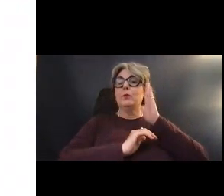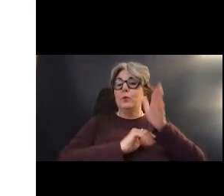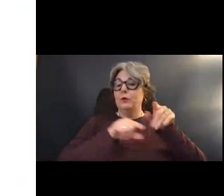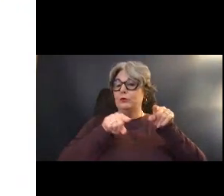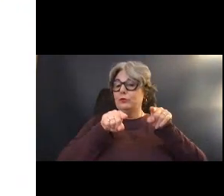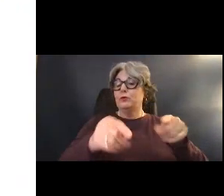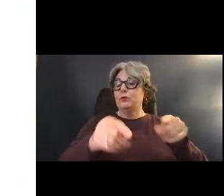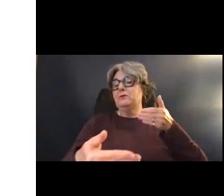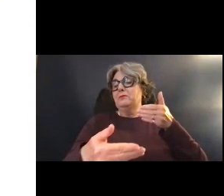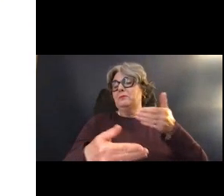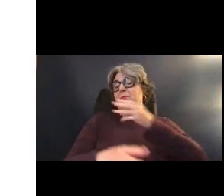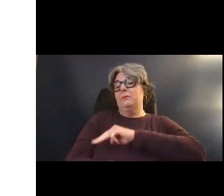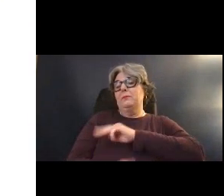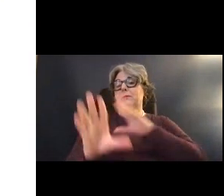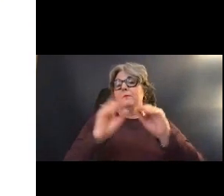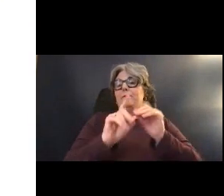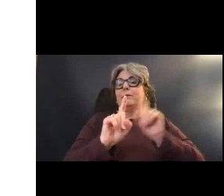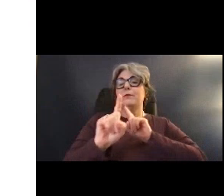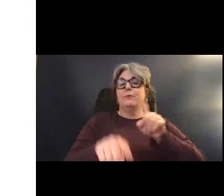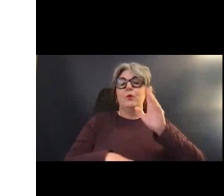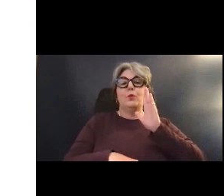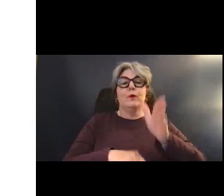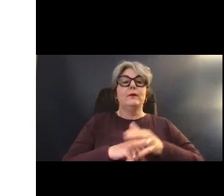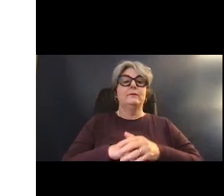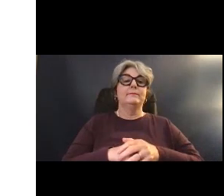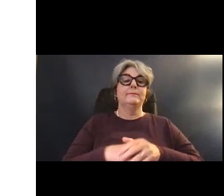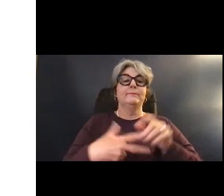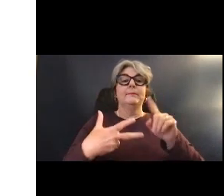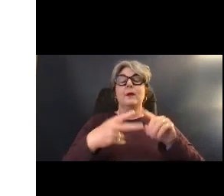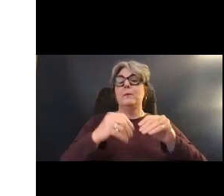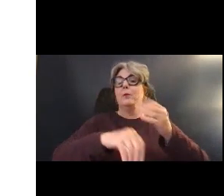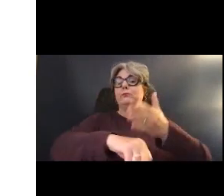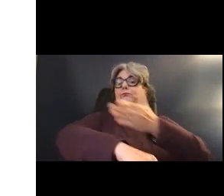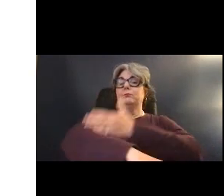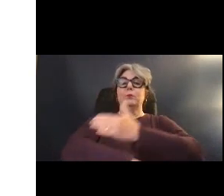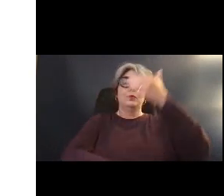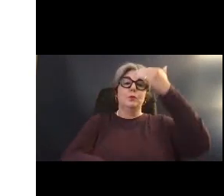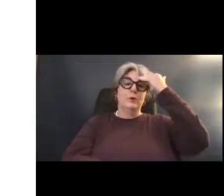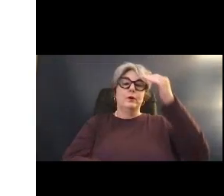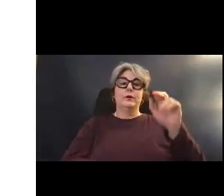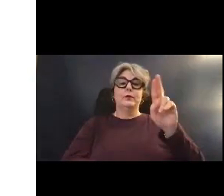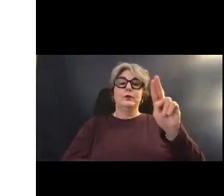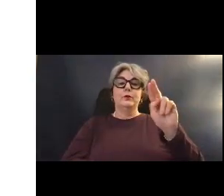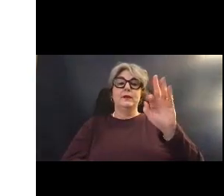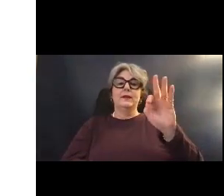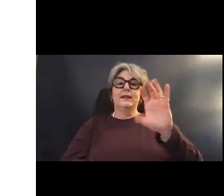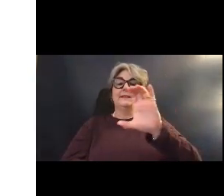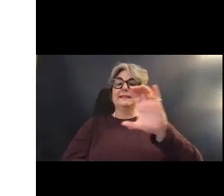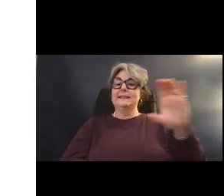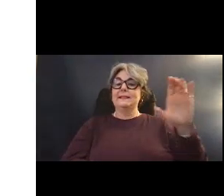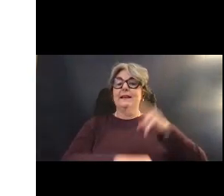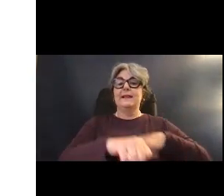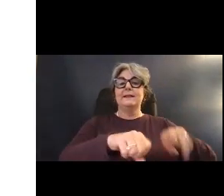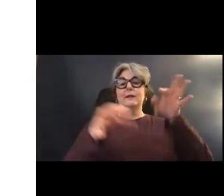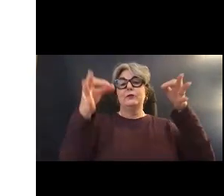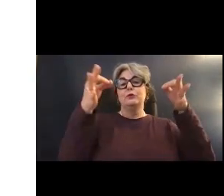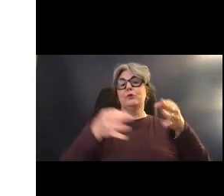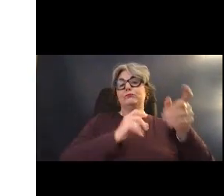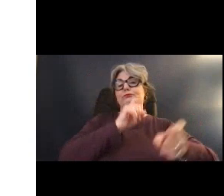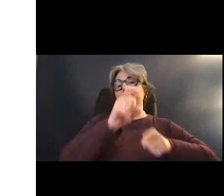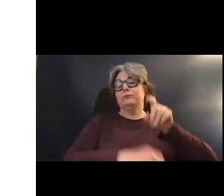the upcoming ministerial from the report. It further enhances awareness of UNFCCC and the nationally determined